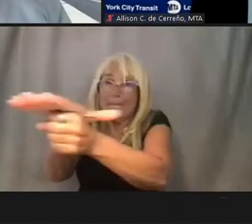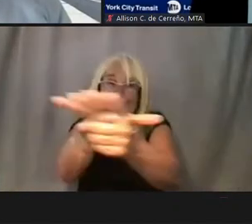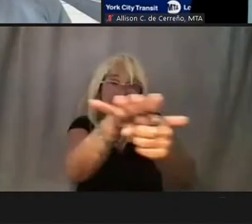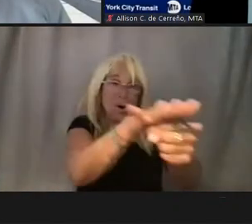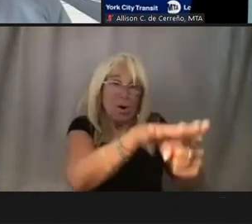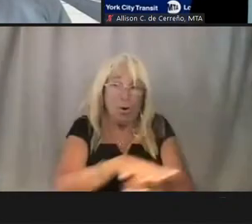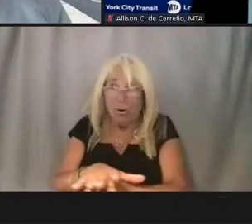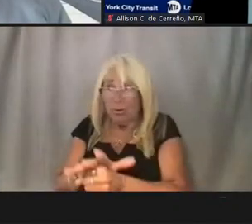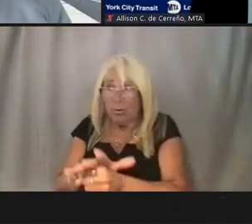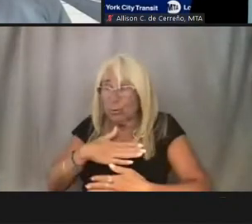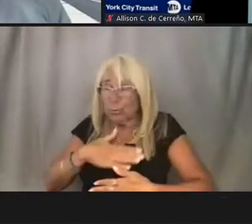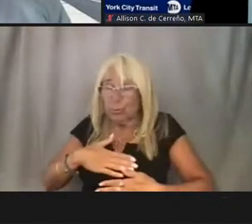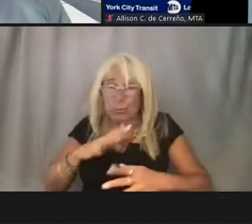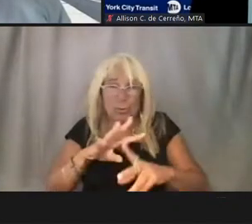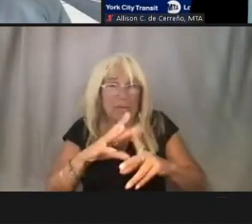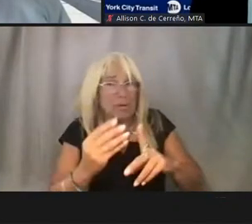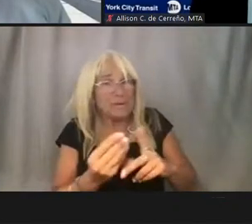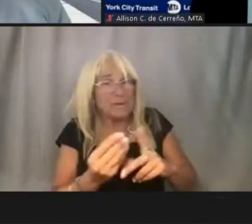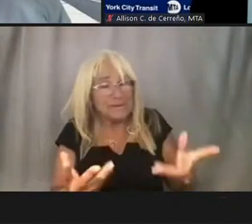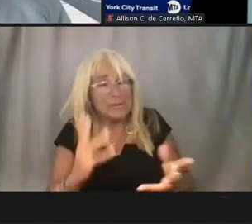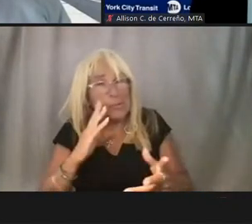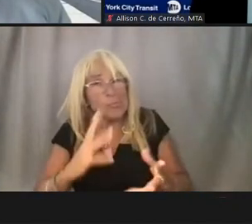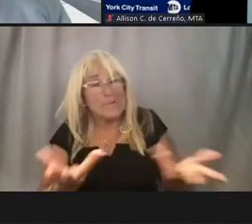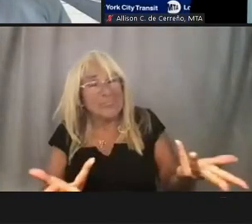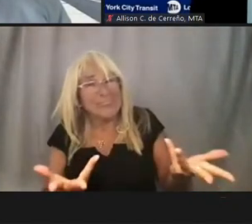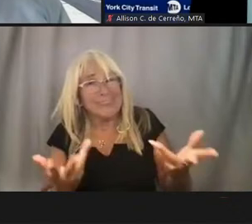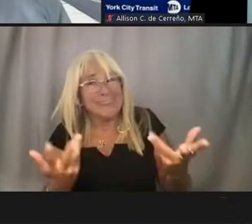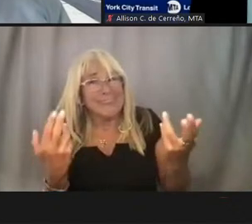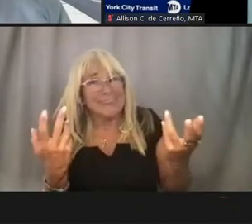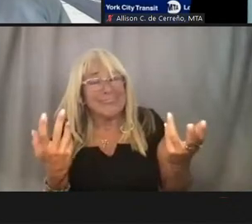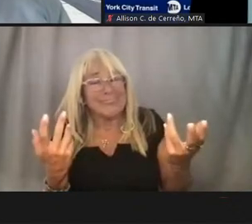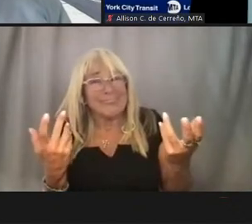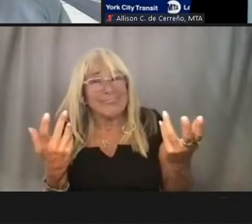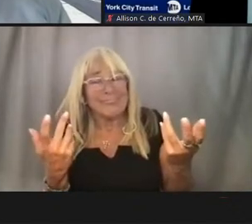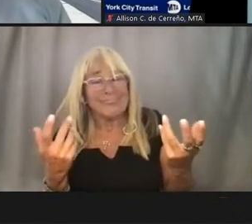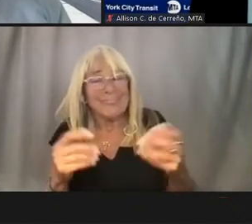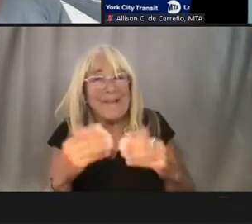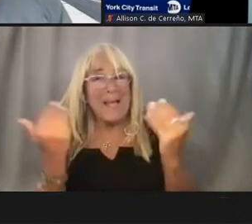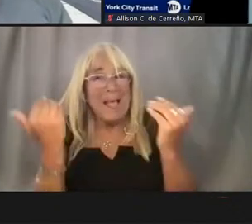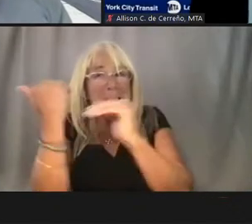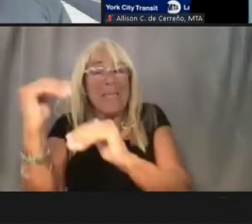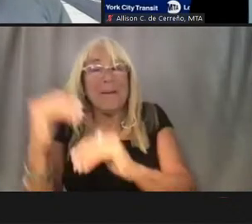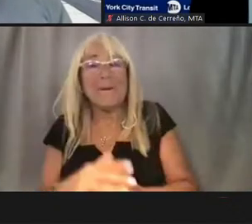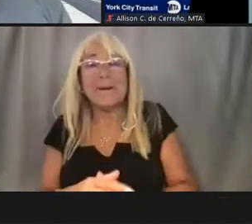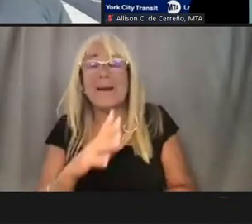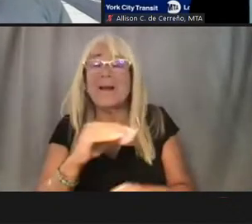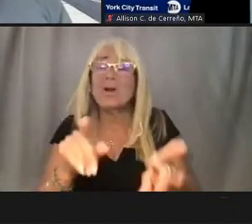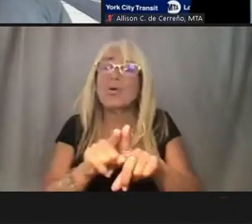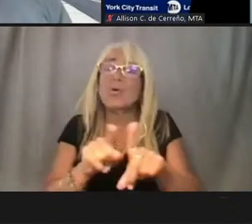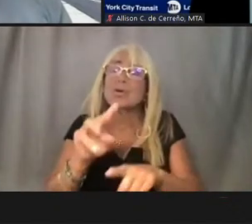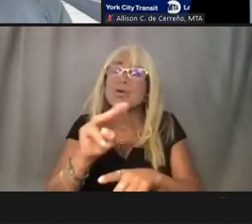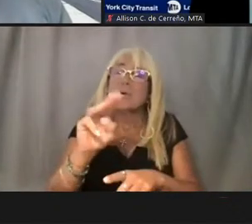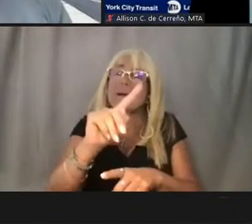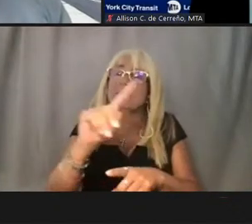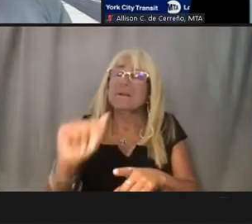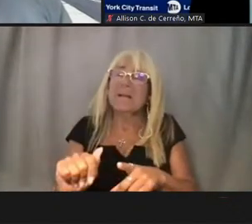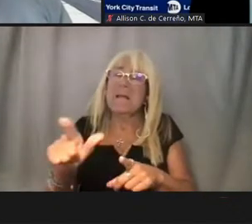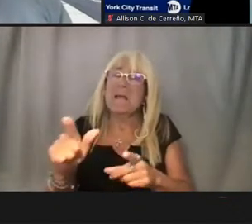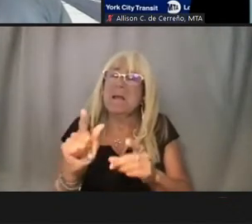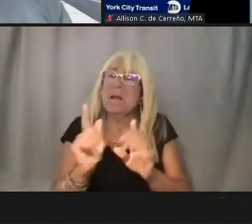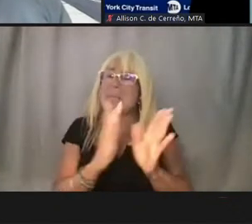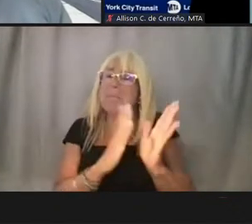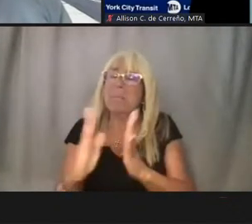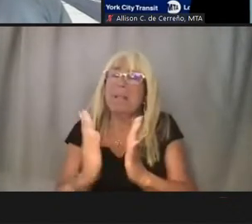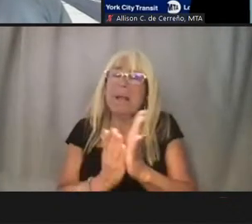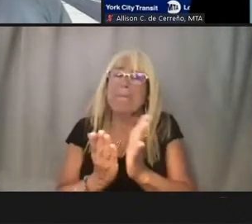that culture my second point is the lack of transparency of the MTA plans and budgets to the